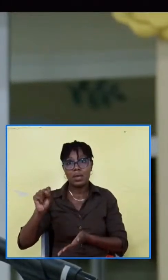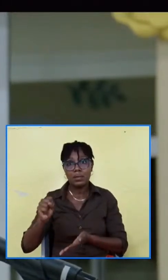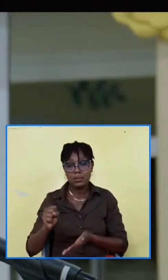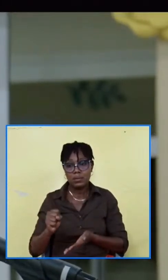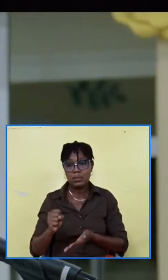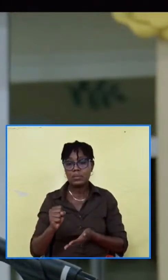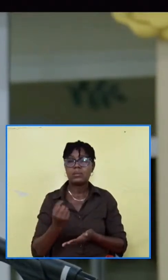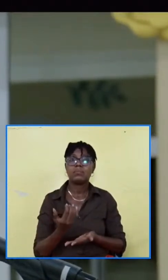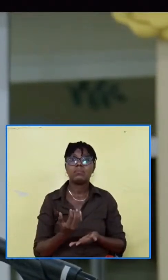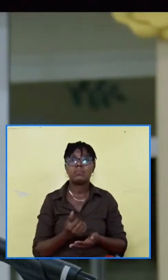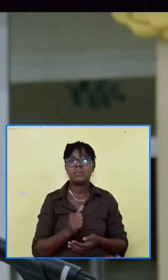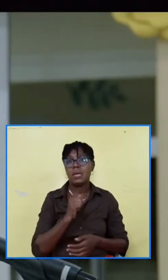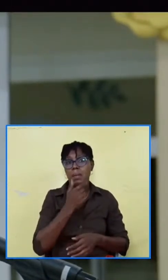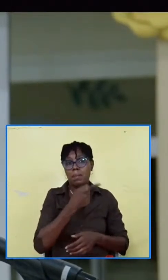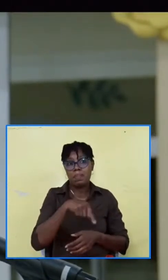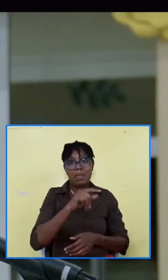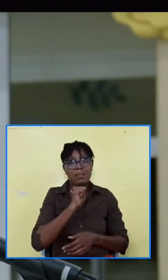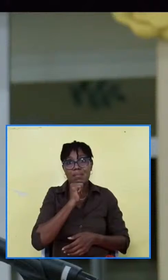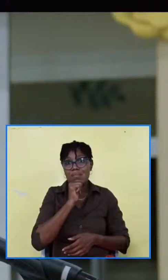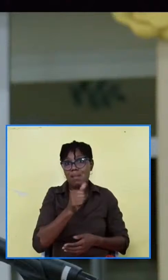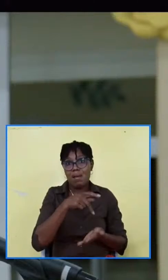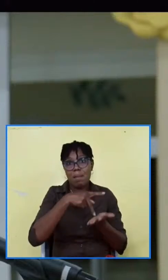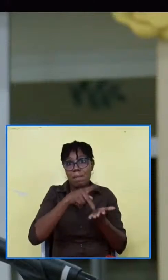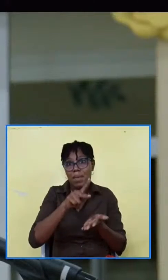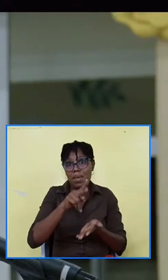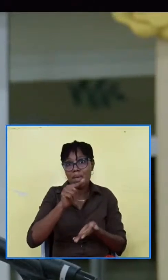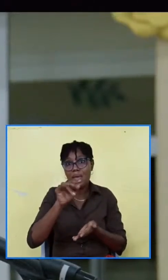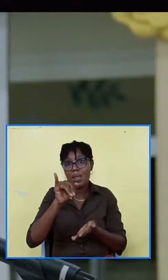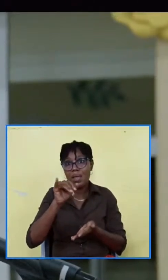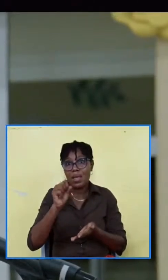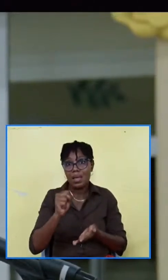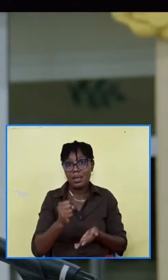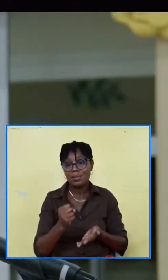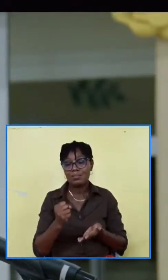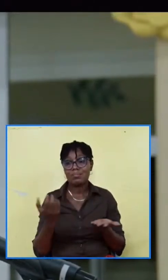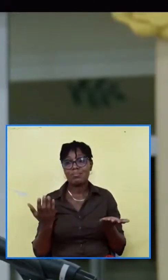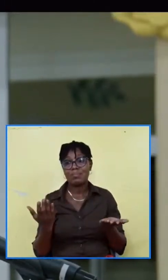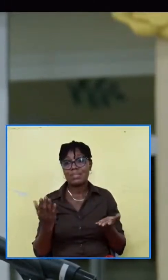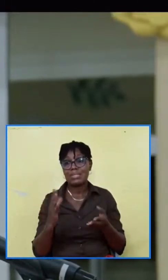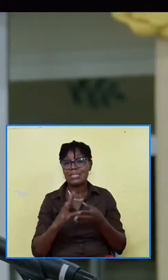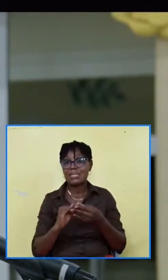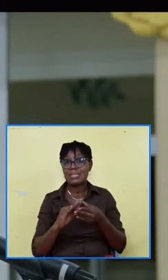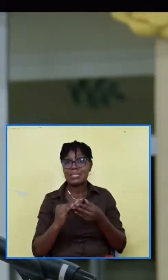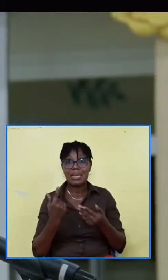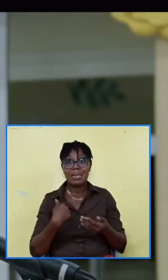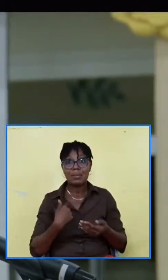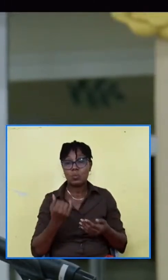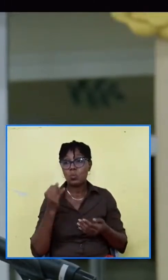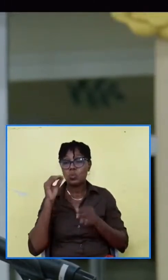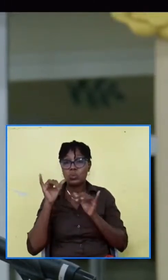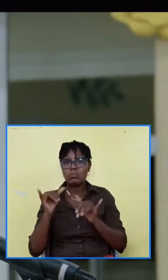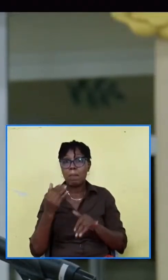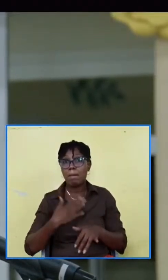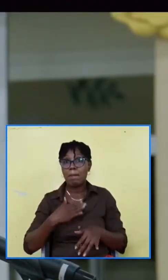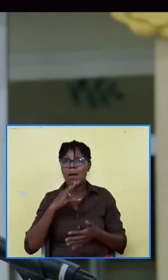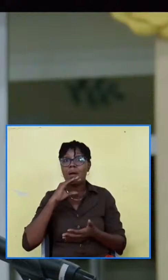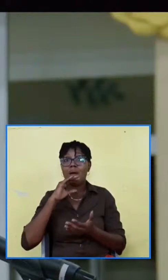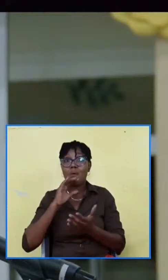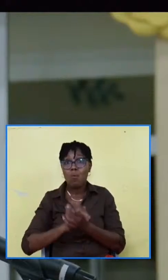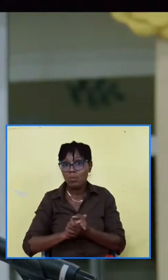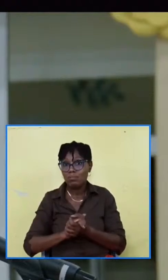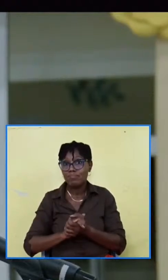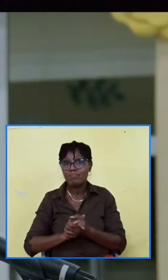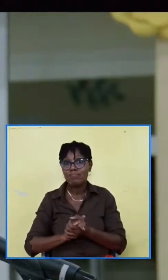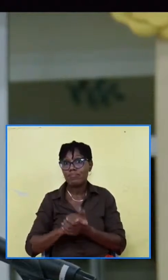those ones who have not contributed, technically speaking. If my wife stays home her life, never worked a day, she can claim the non-con